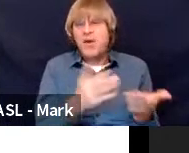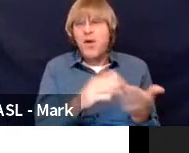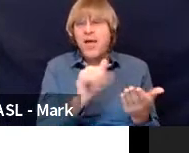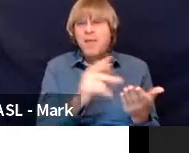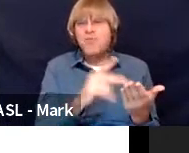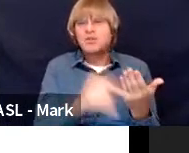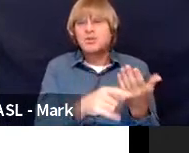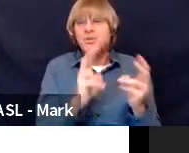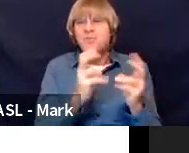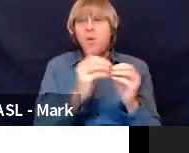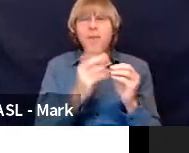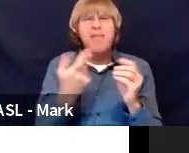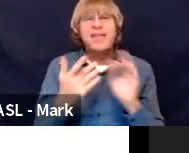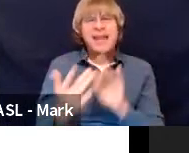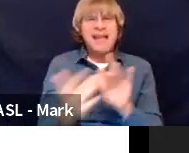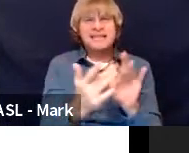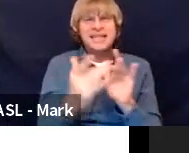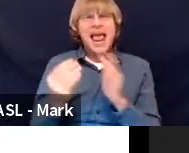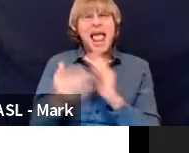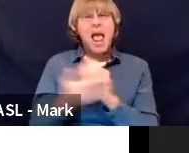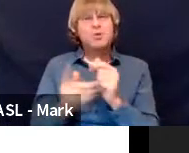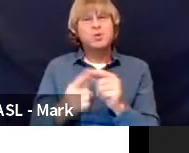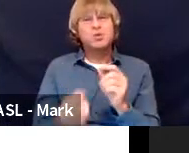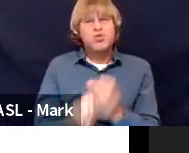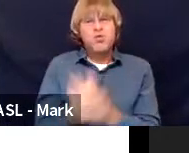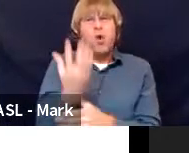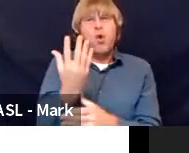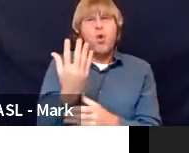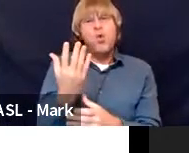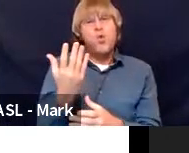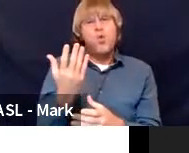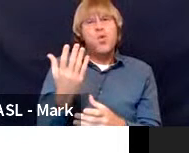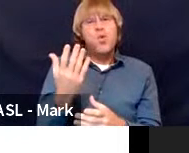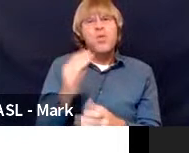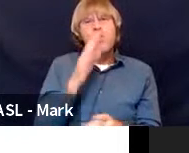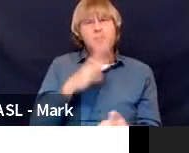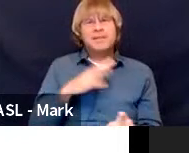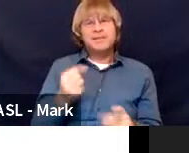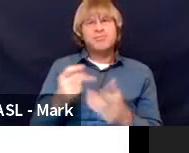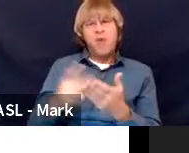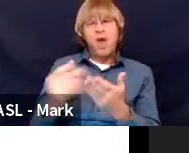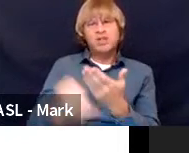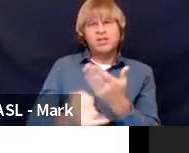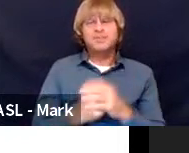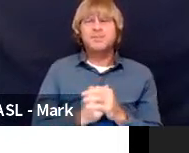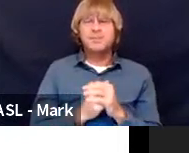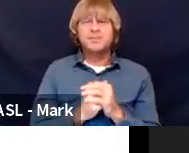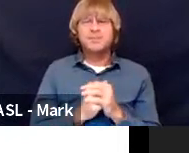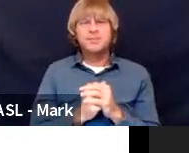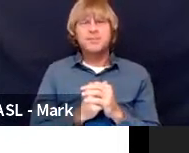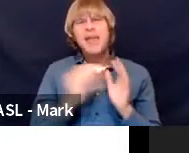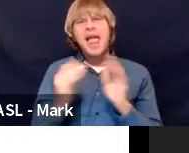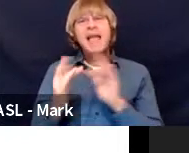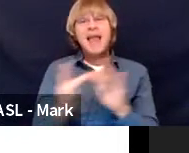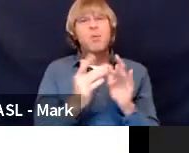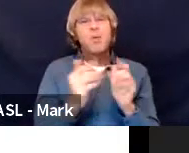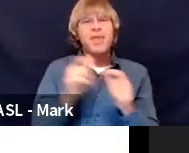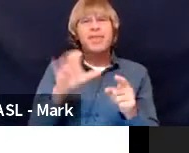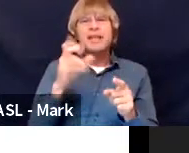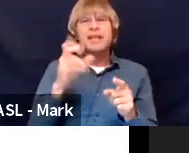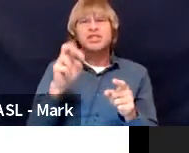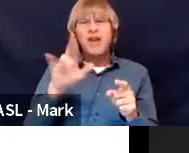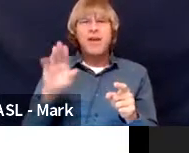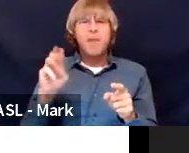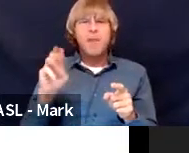project. It was more about connecting and helping to grow this woman's project and connecting with the Cherry Bomb